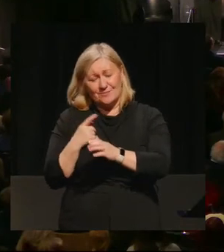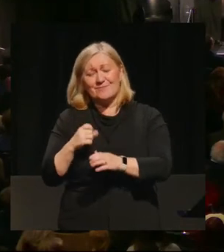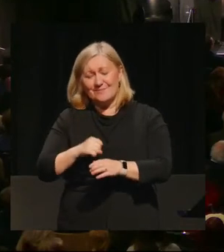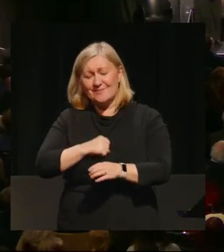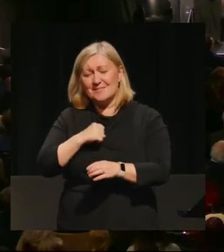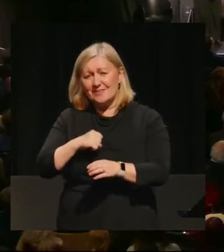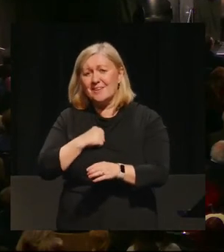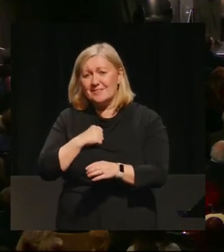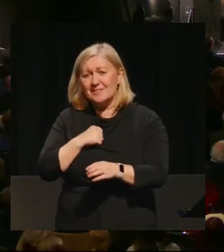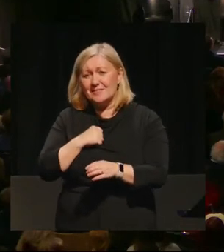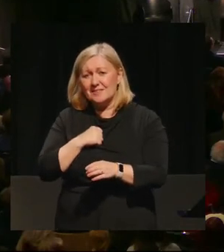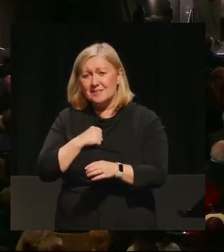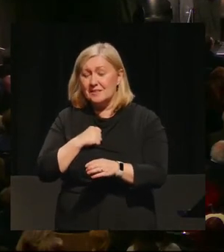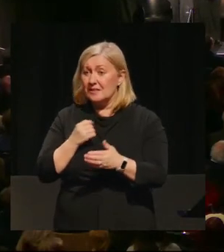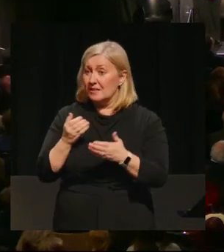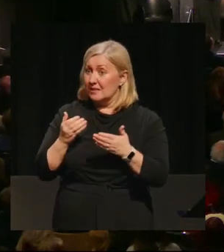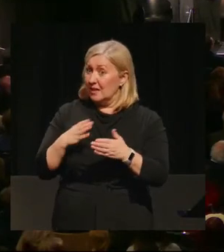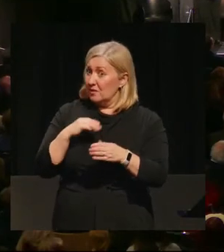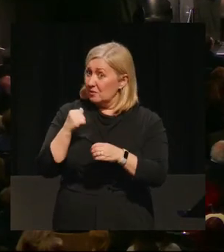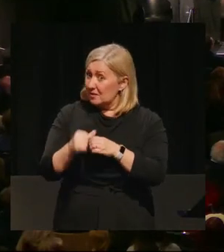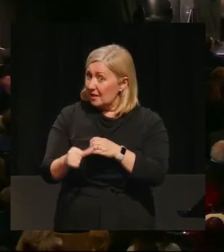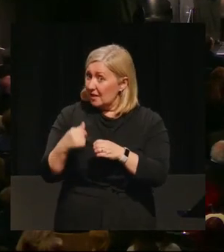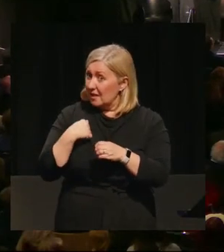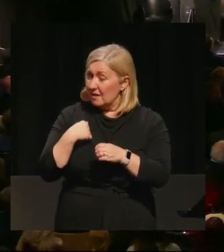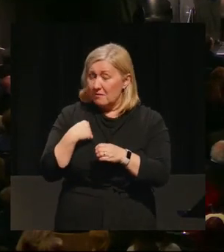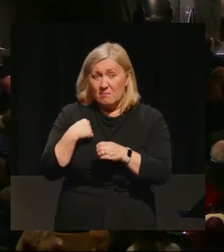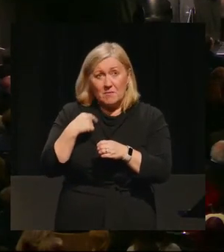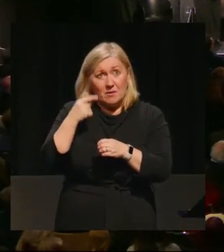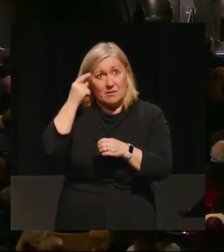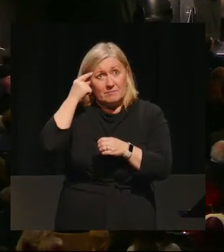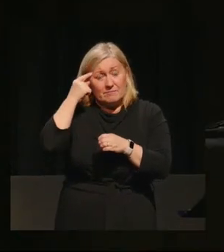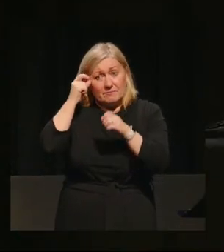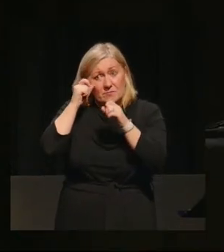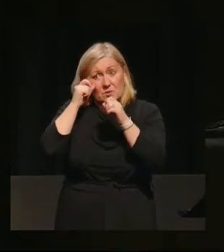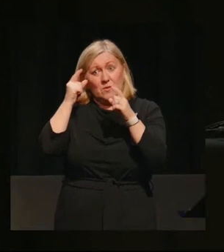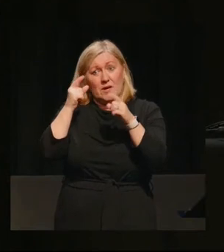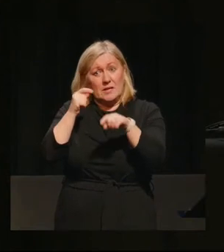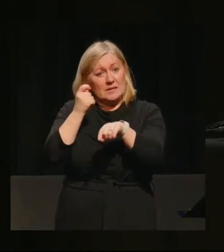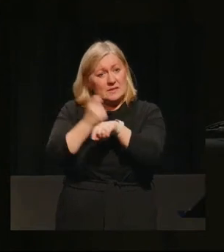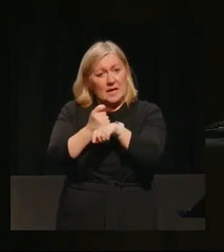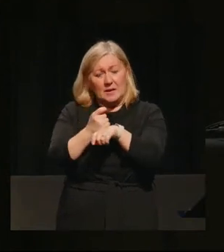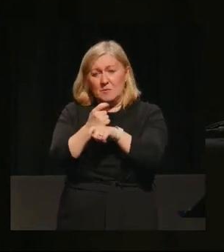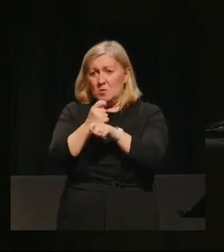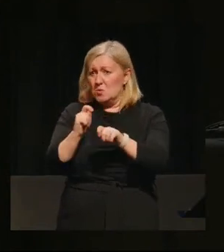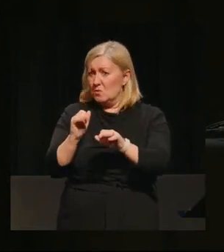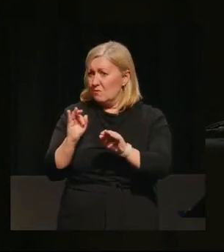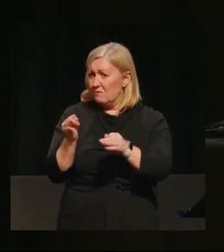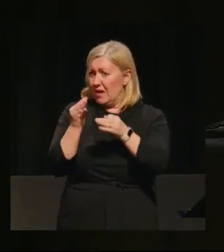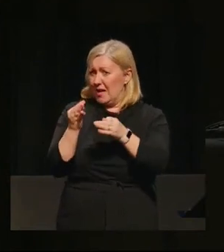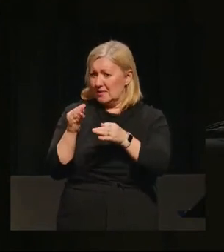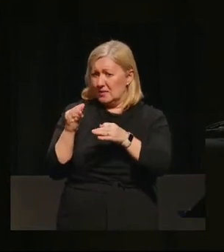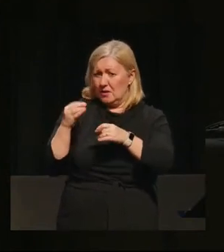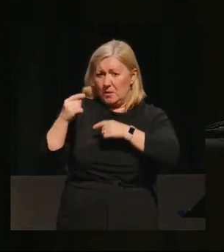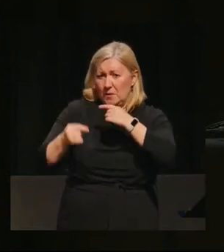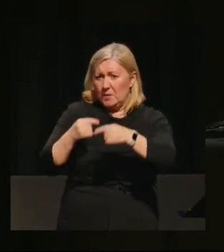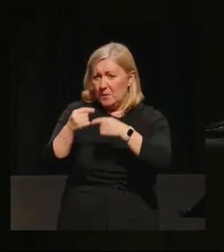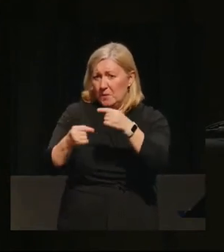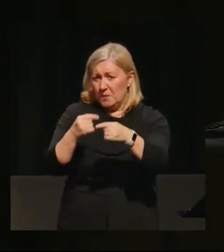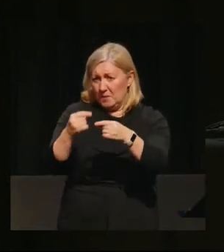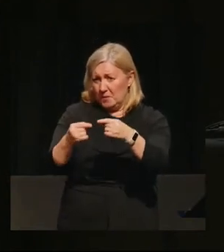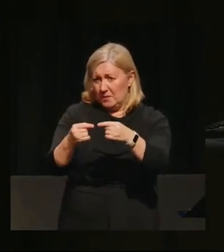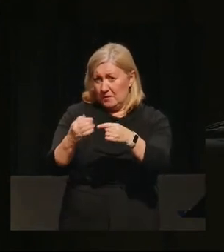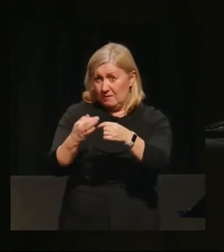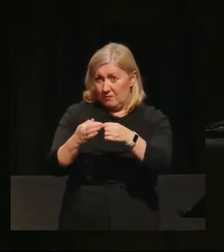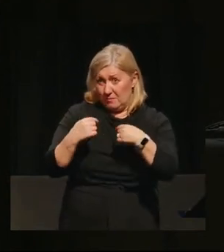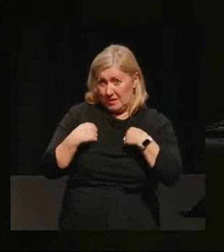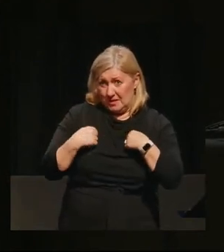Today, I am mindful that time is passing too quickly for my contemporaries and for me. What we